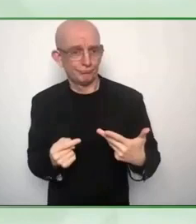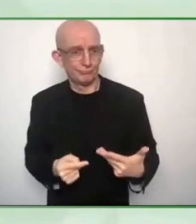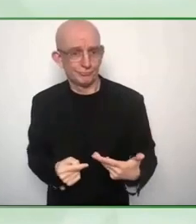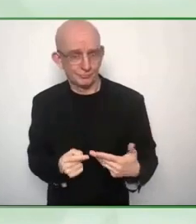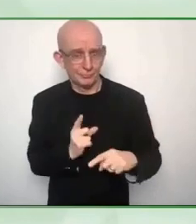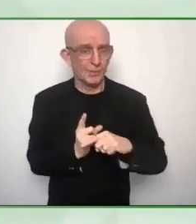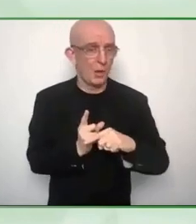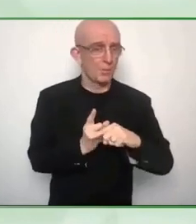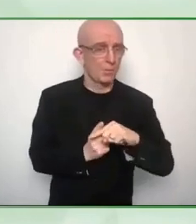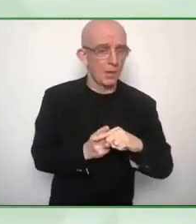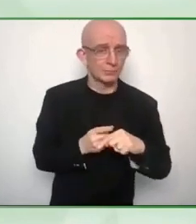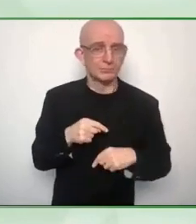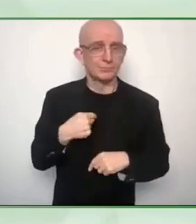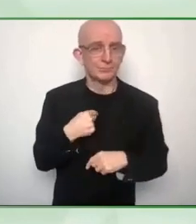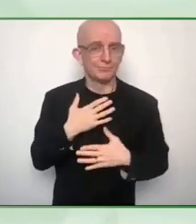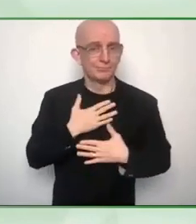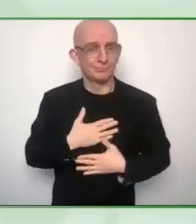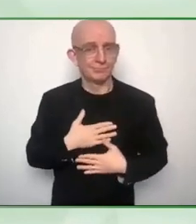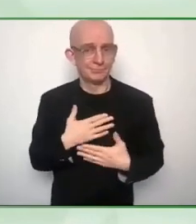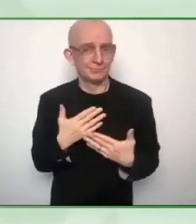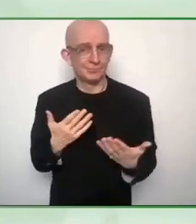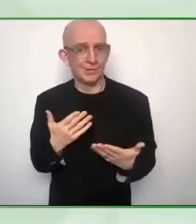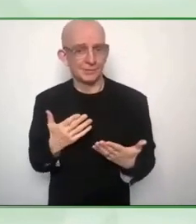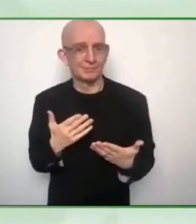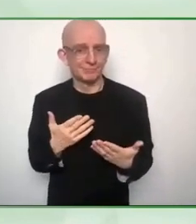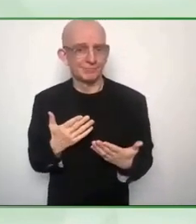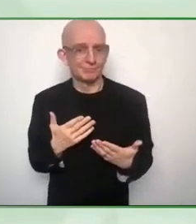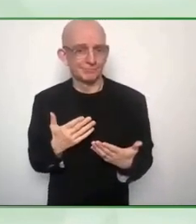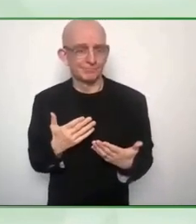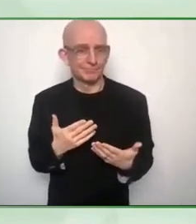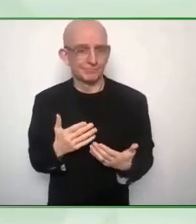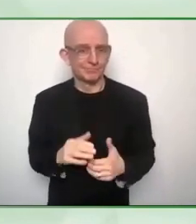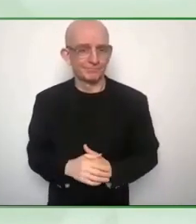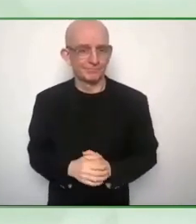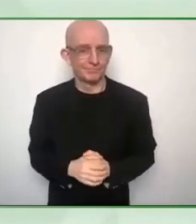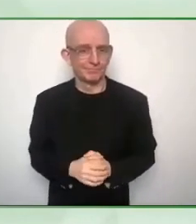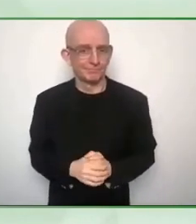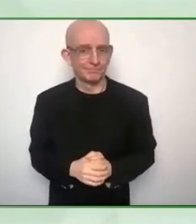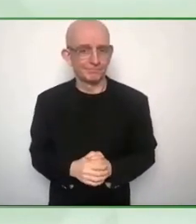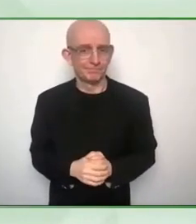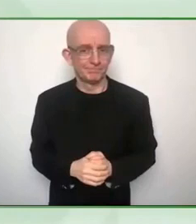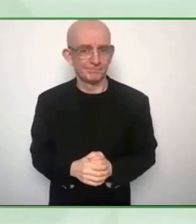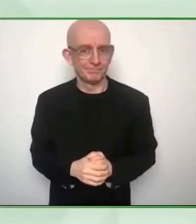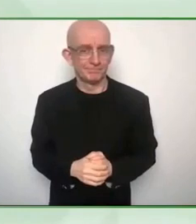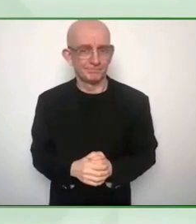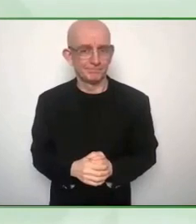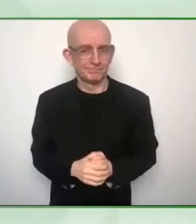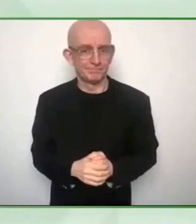Thank you for the invitation and of course, following everything happening in the Zero Project.